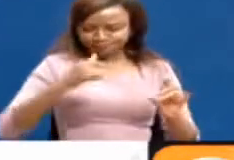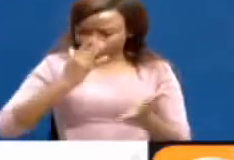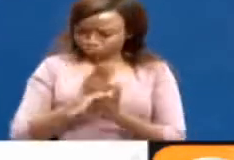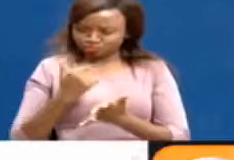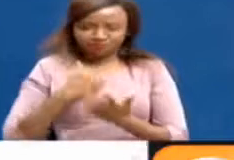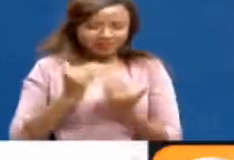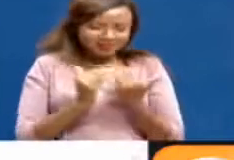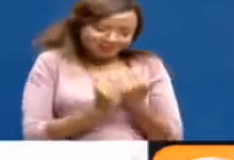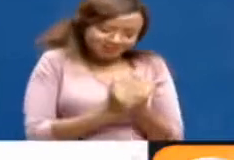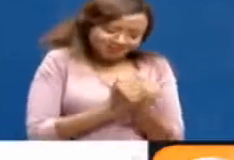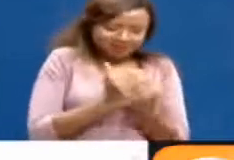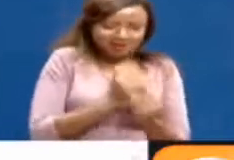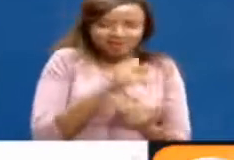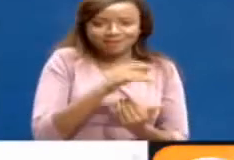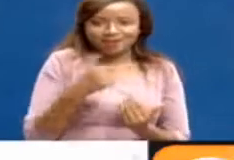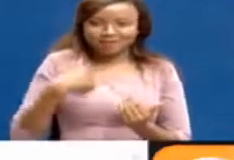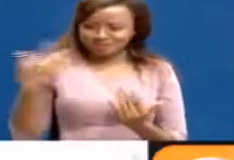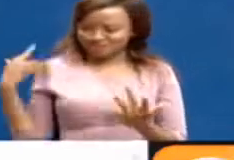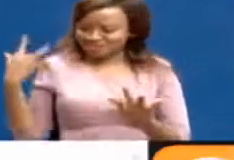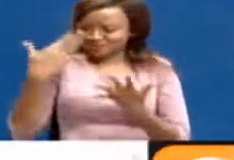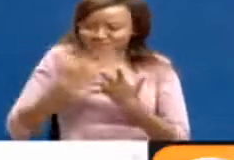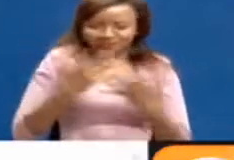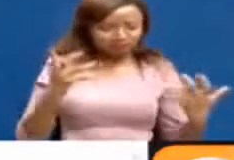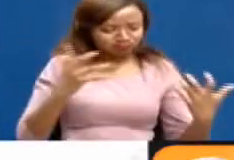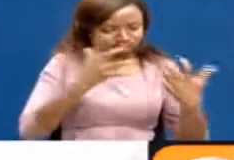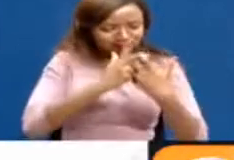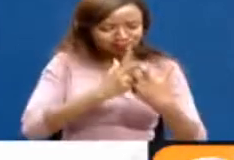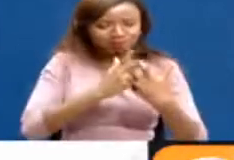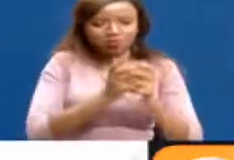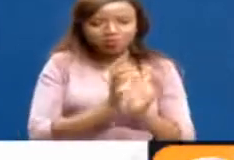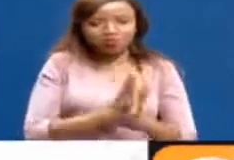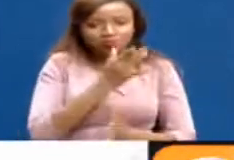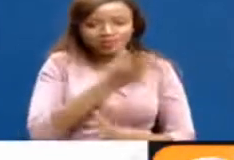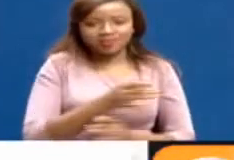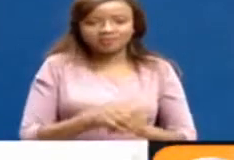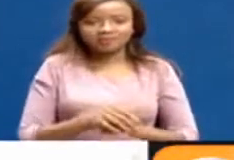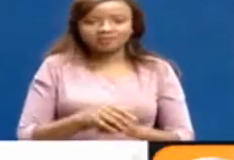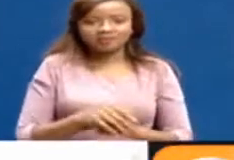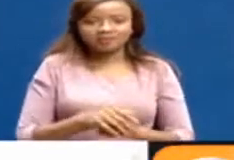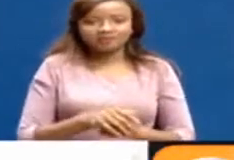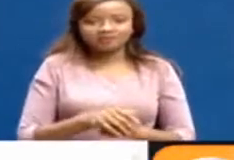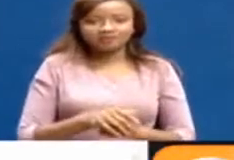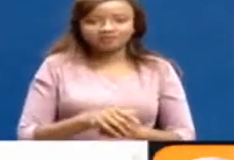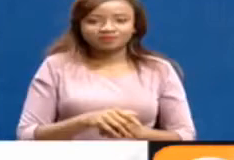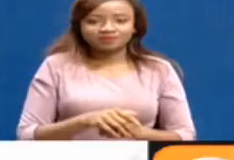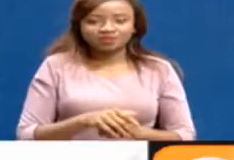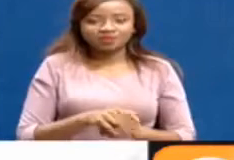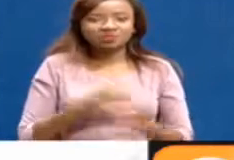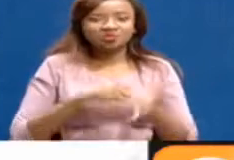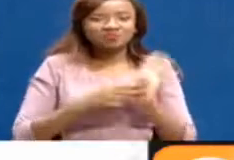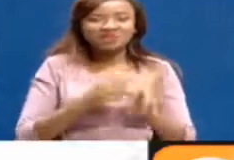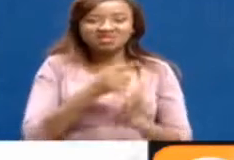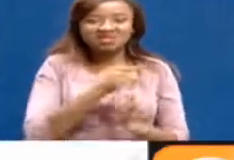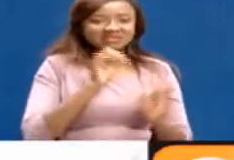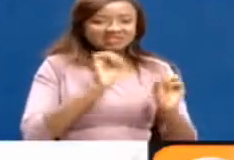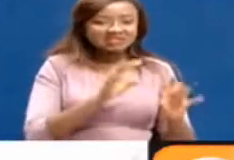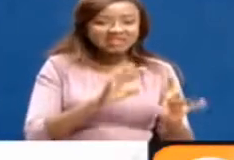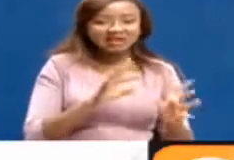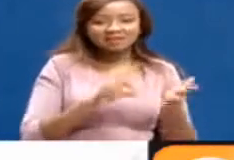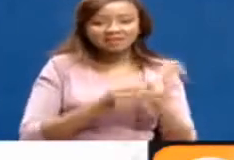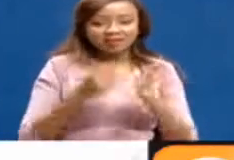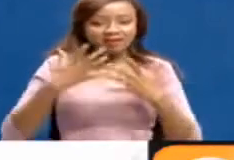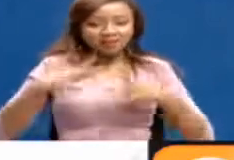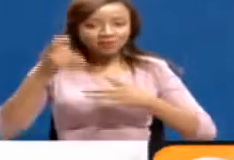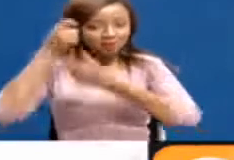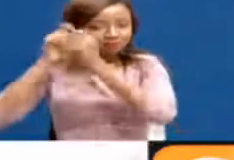sector. I've been part of the informal sector, so we want that to go there. And the informal sector is not just Juakali; it is